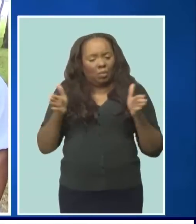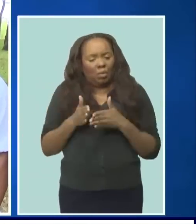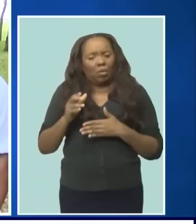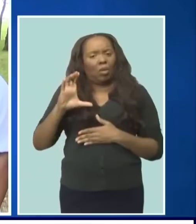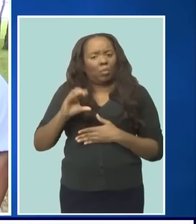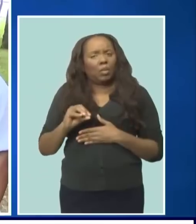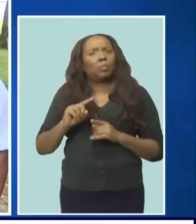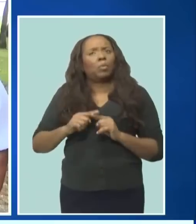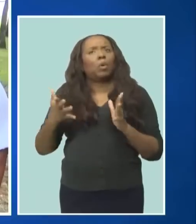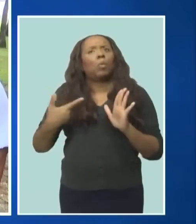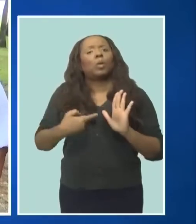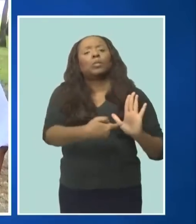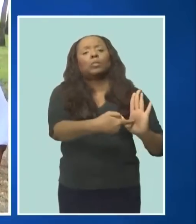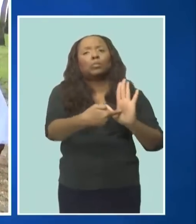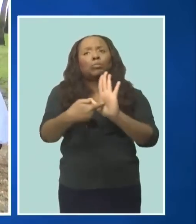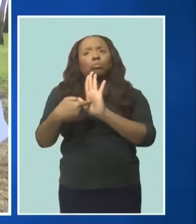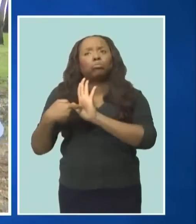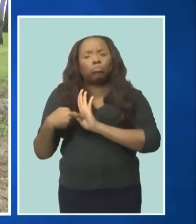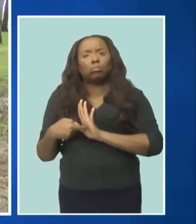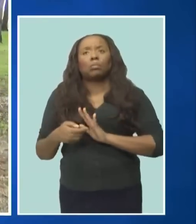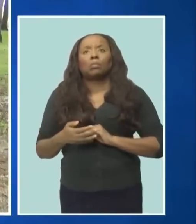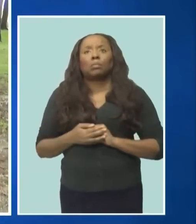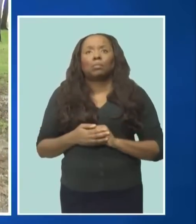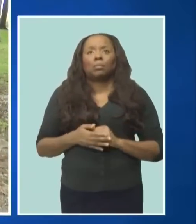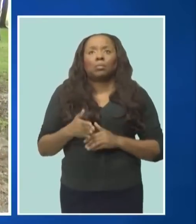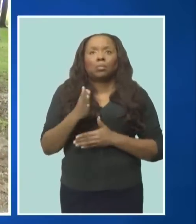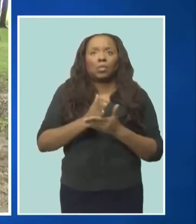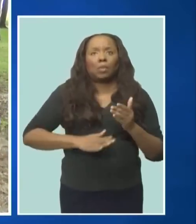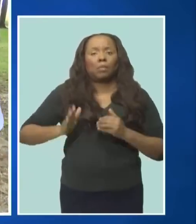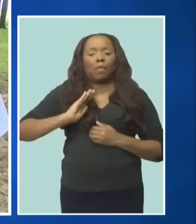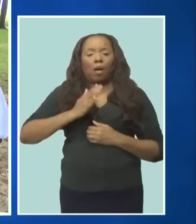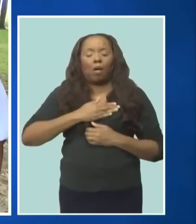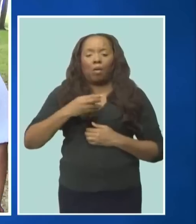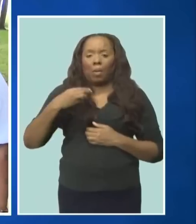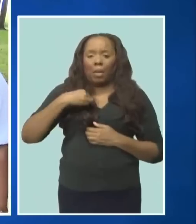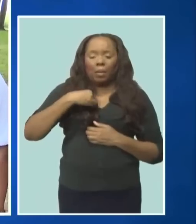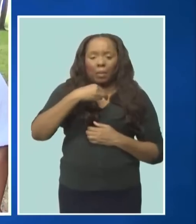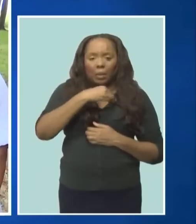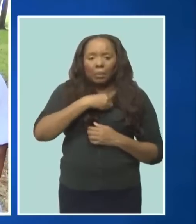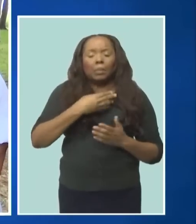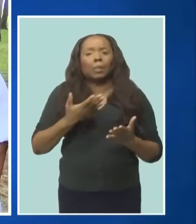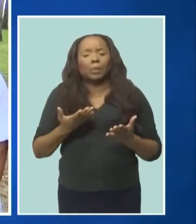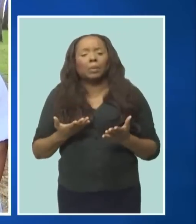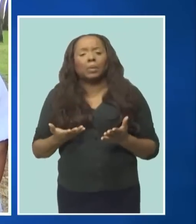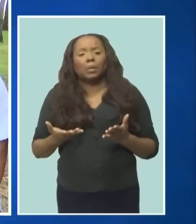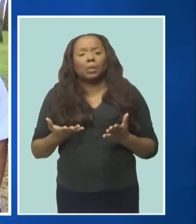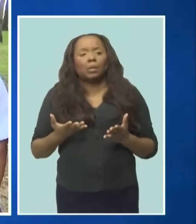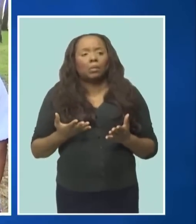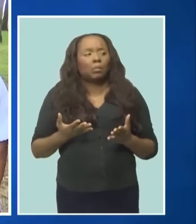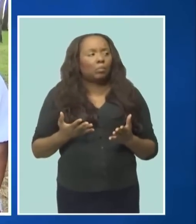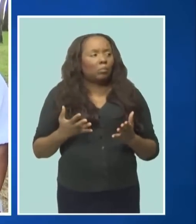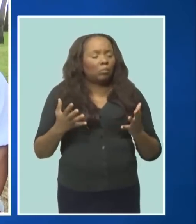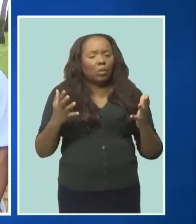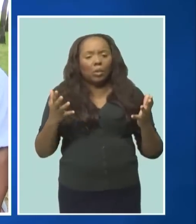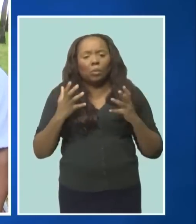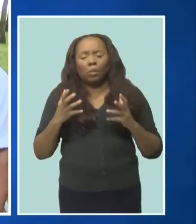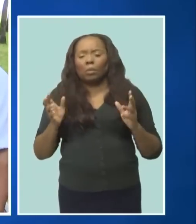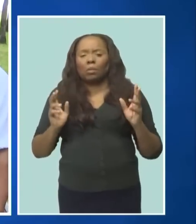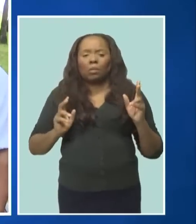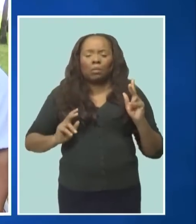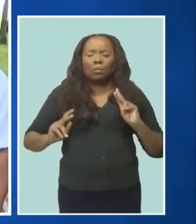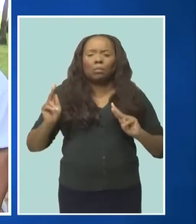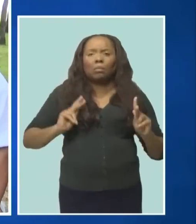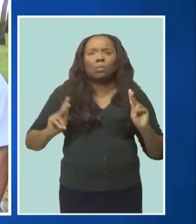to expose. Some of them are even our own members that are affiliated with them, and we try to bring exposure to